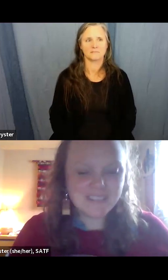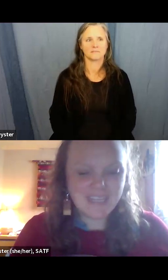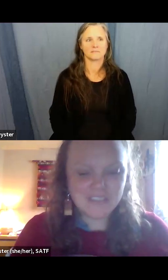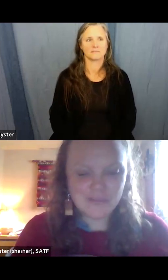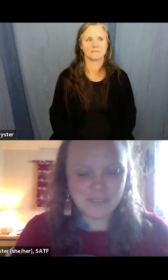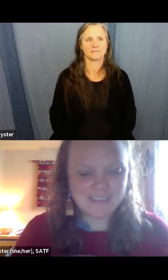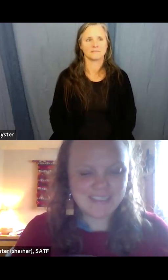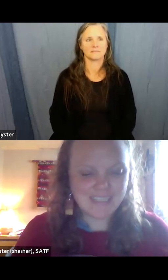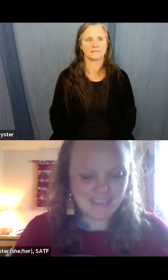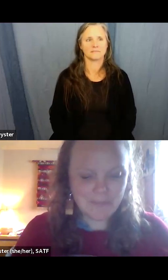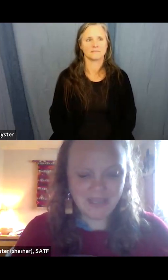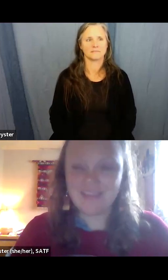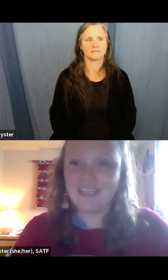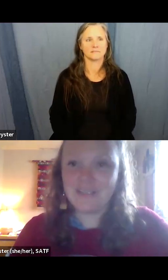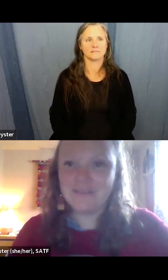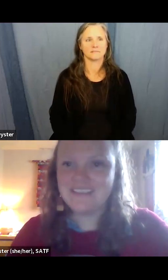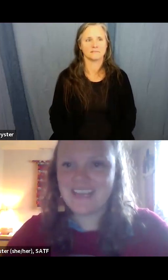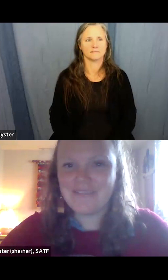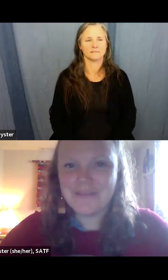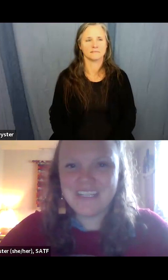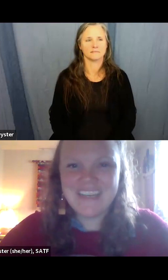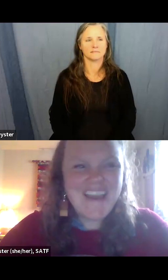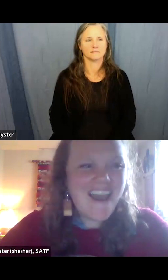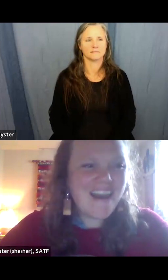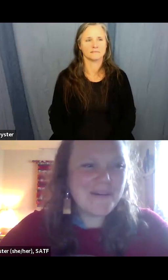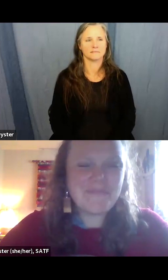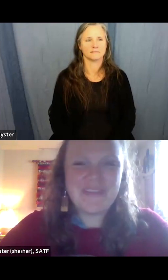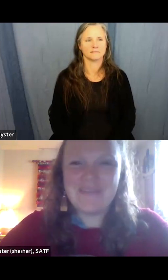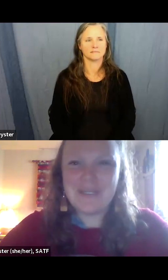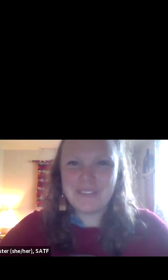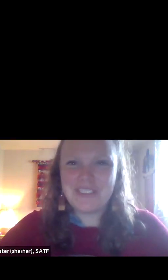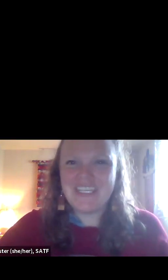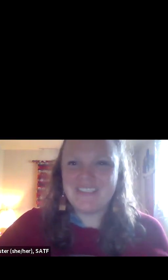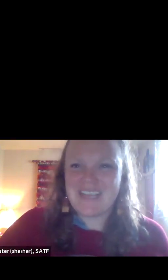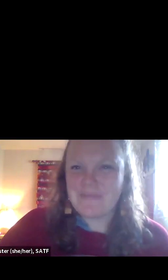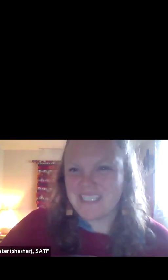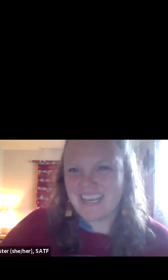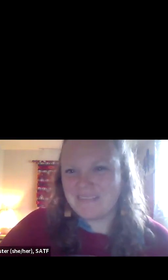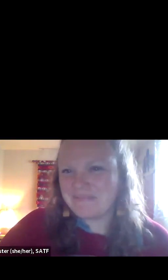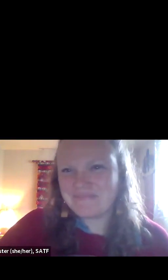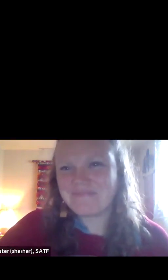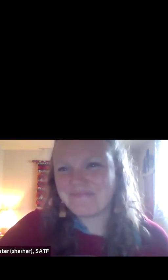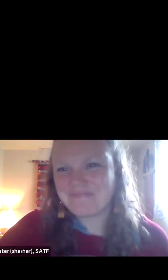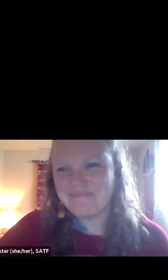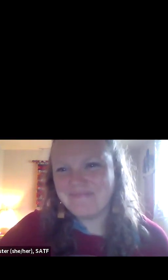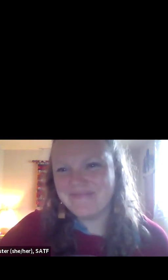So once again, just want to extend a big thank you to everyone. And we appreciate your time today.